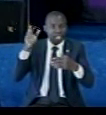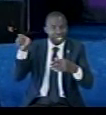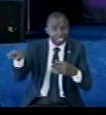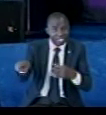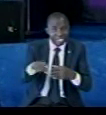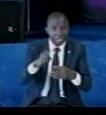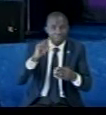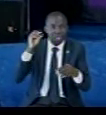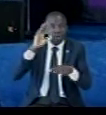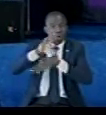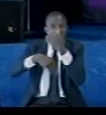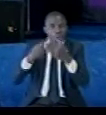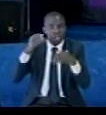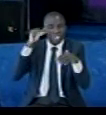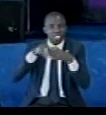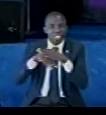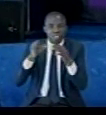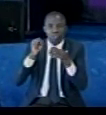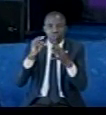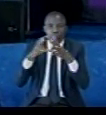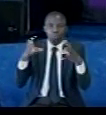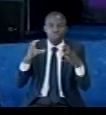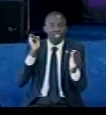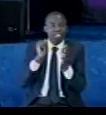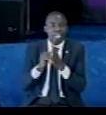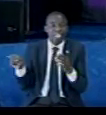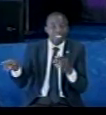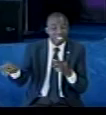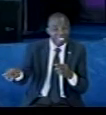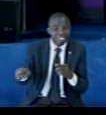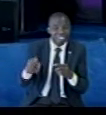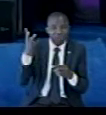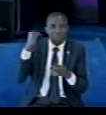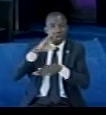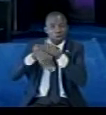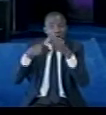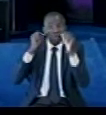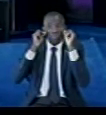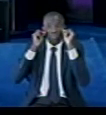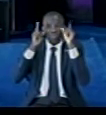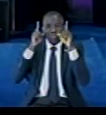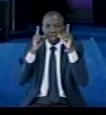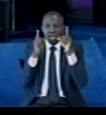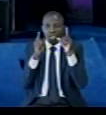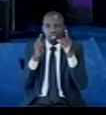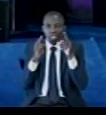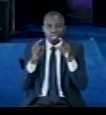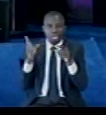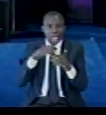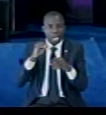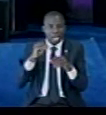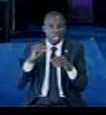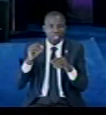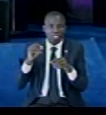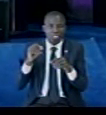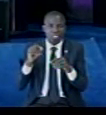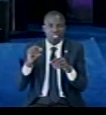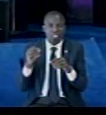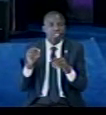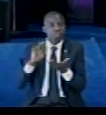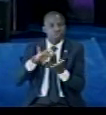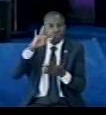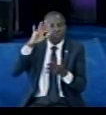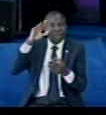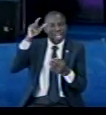so much that they were all amazed and glorified God, saying,